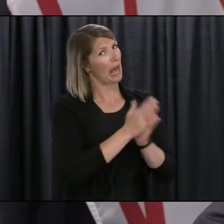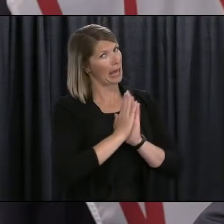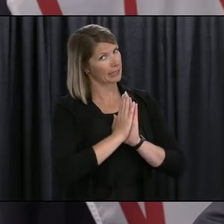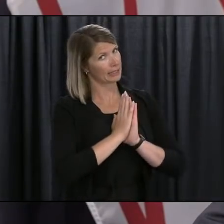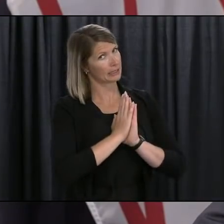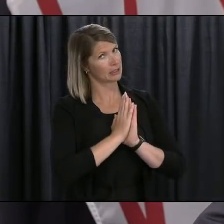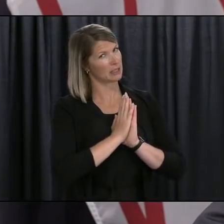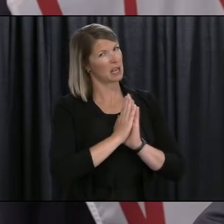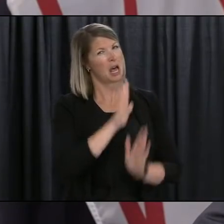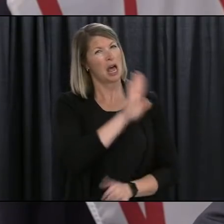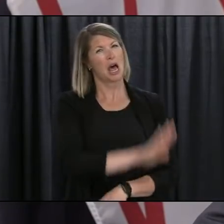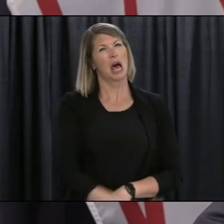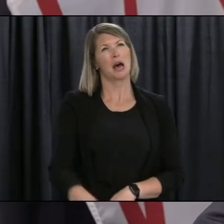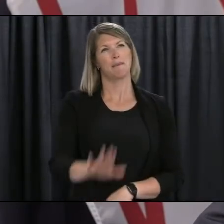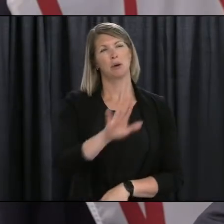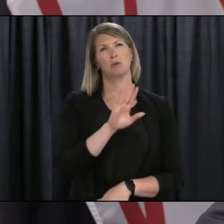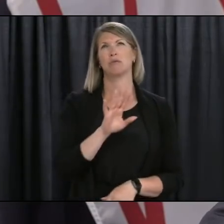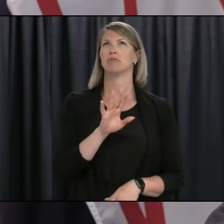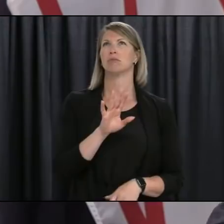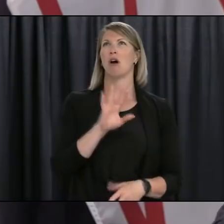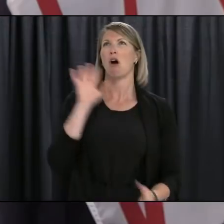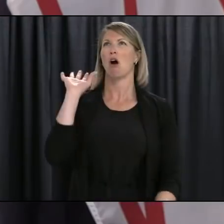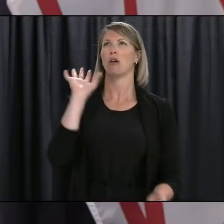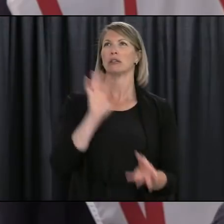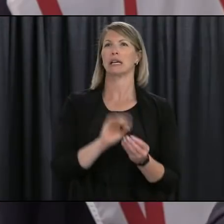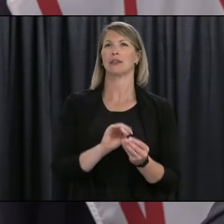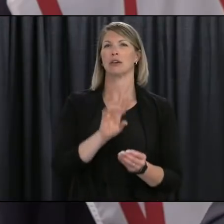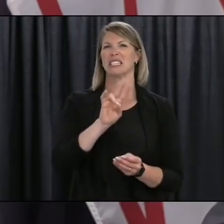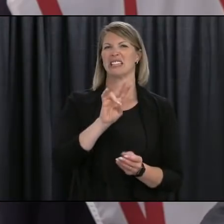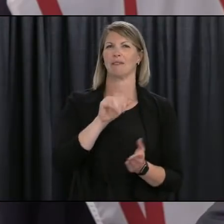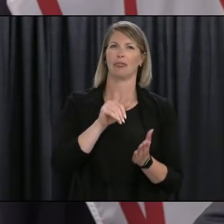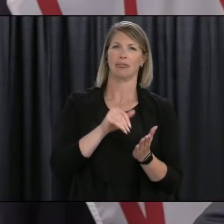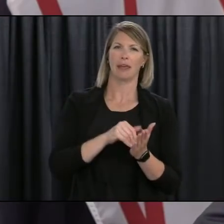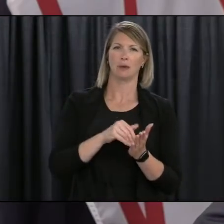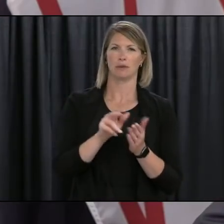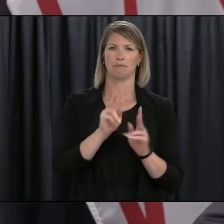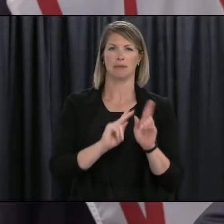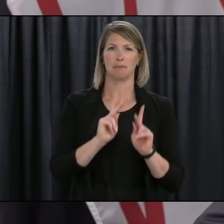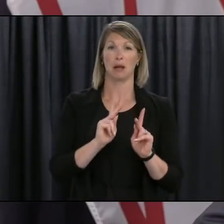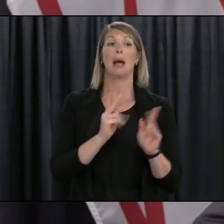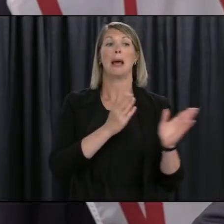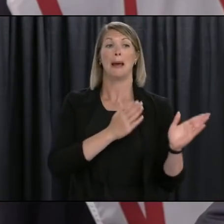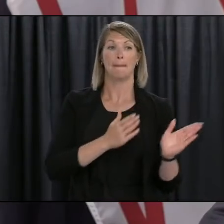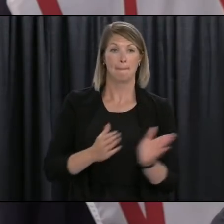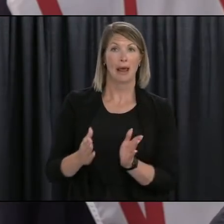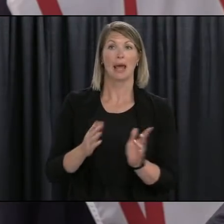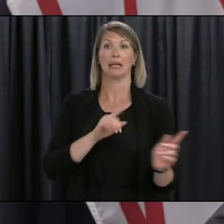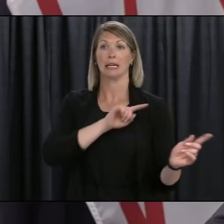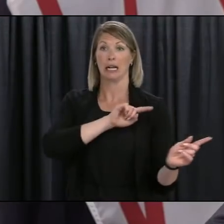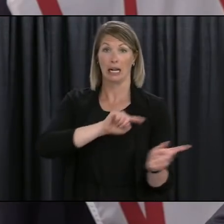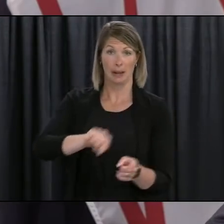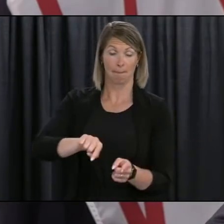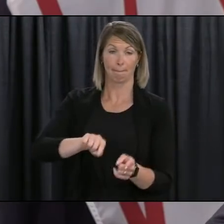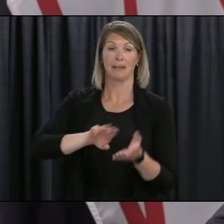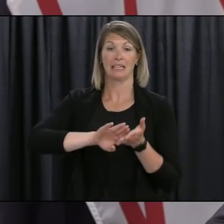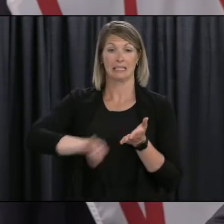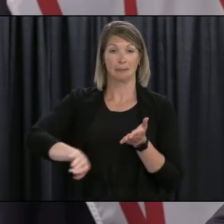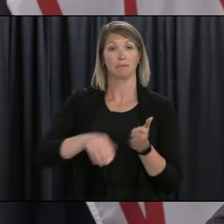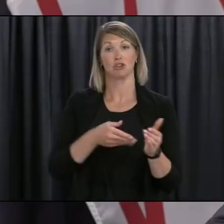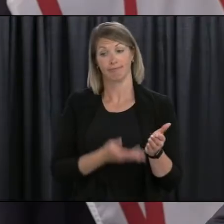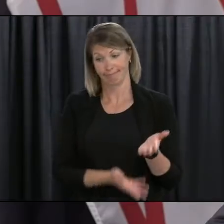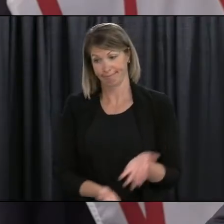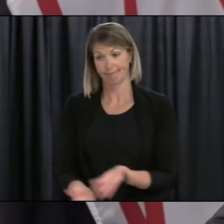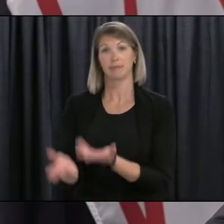close to 7,000 people now that have come into our province or plan to come into Newfoundland and Labrador. Over the weekend, we had yesterday we had